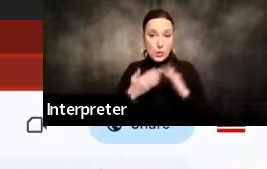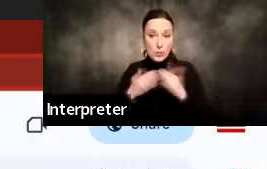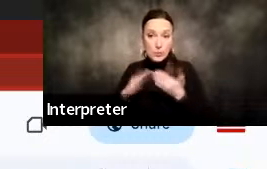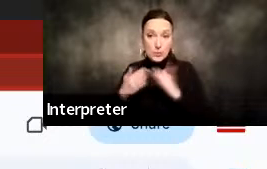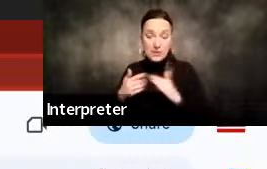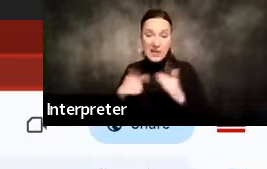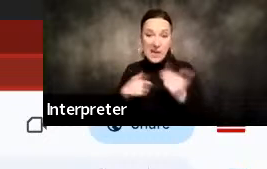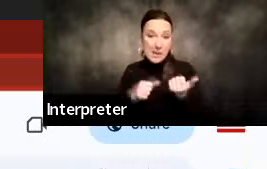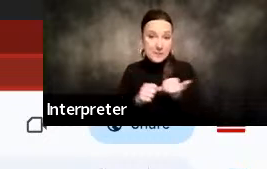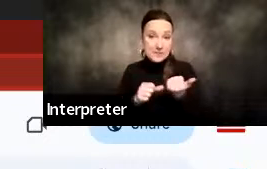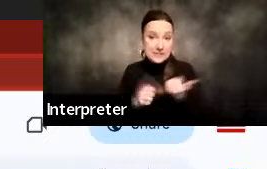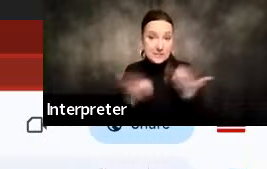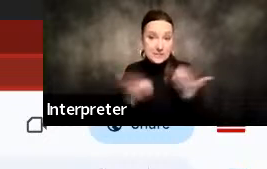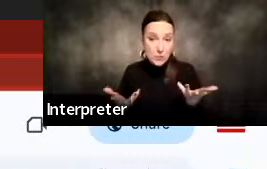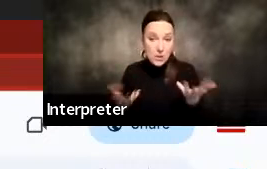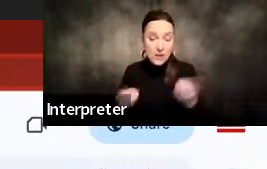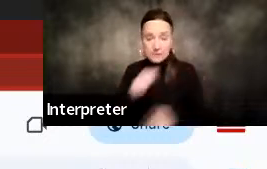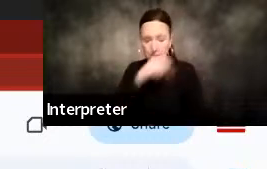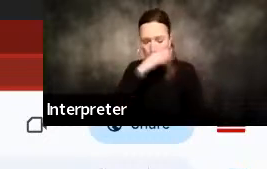with is